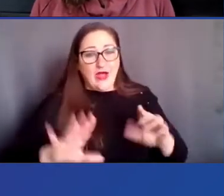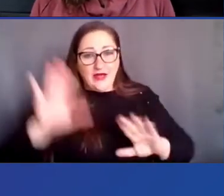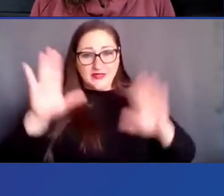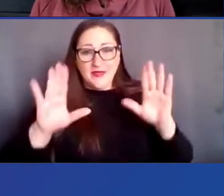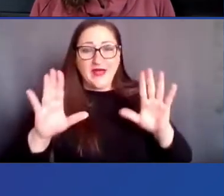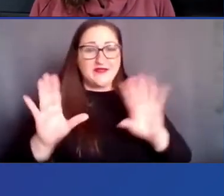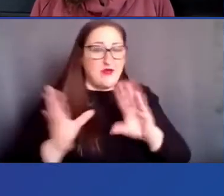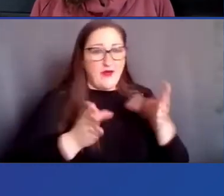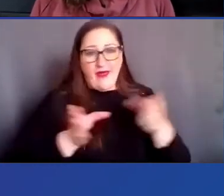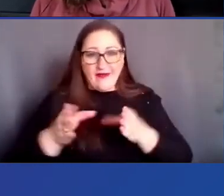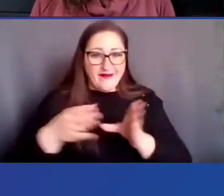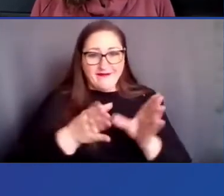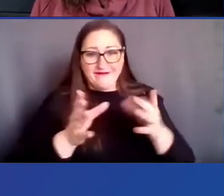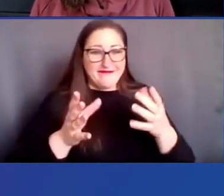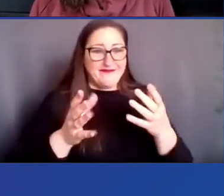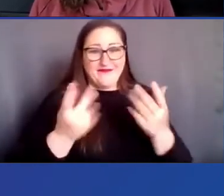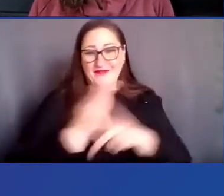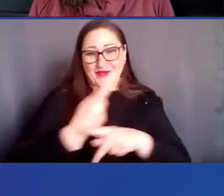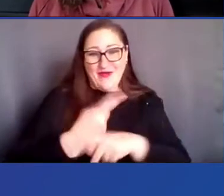too.